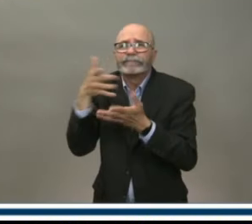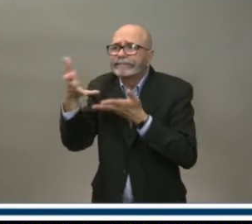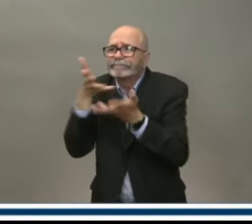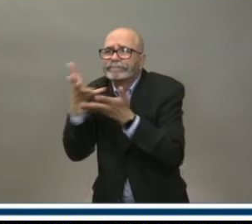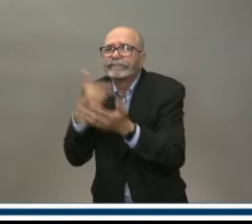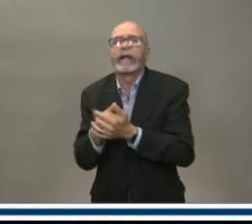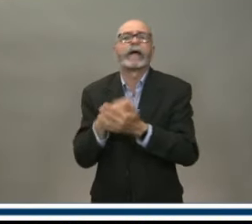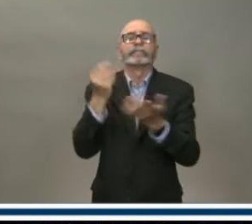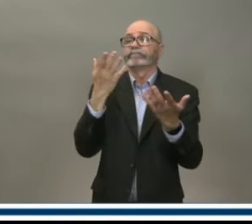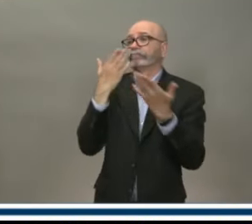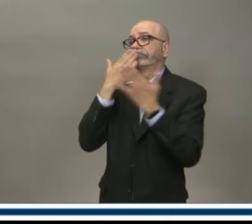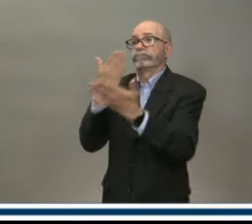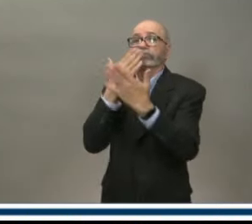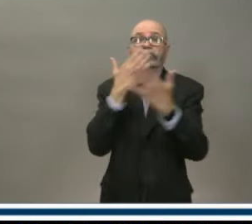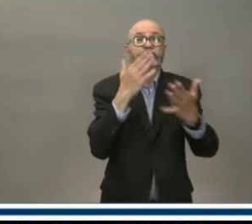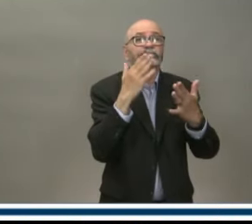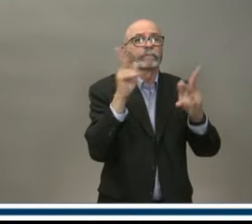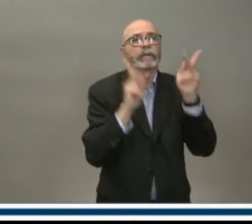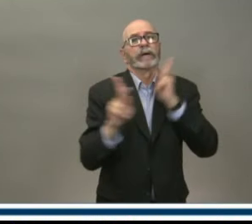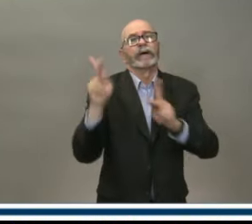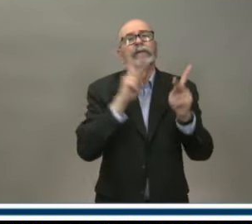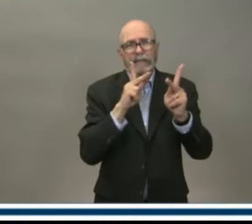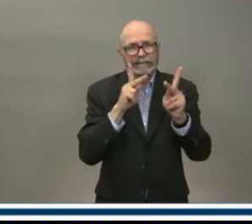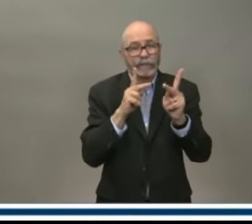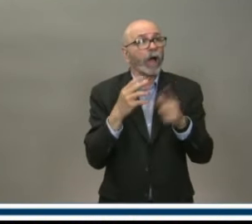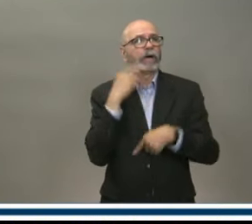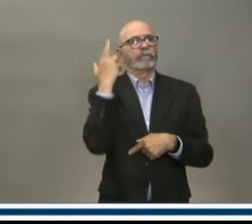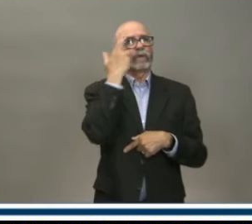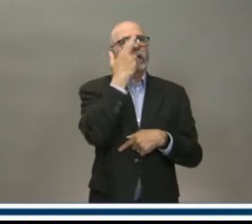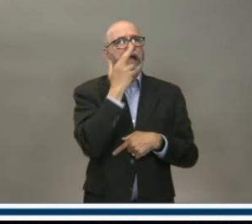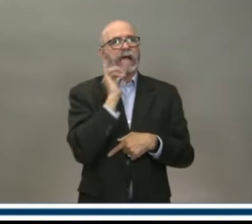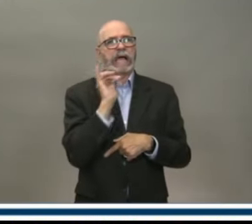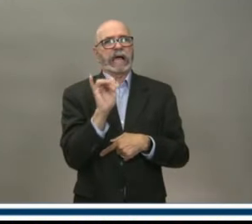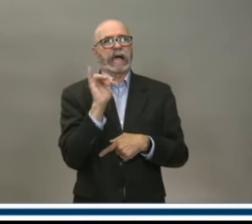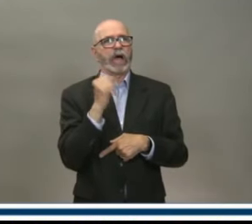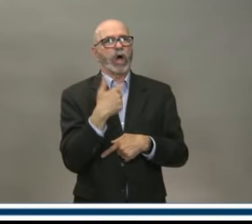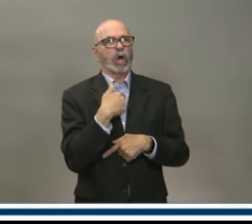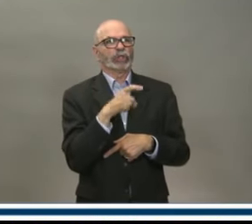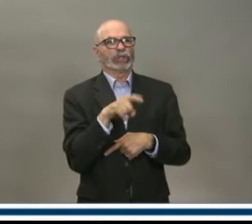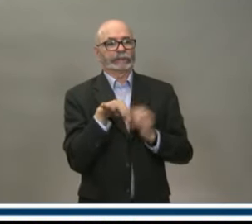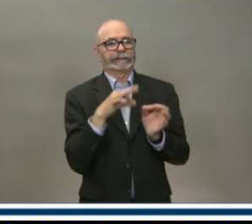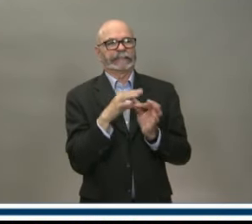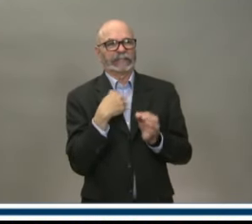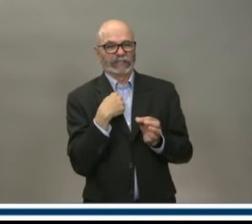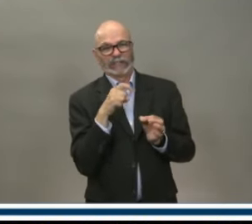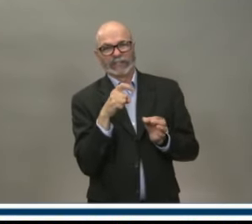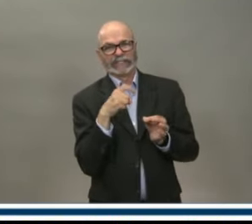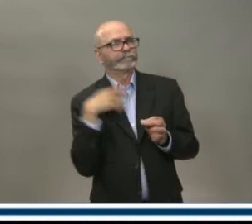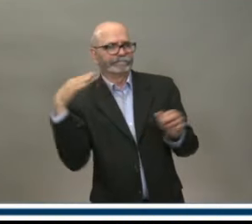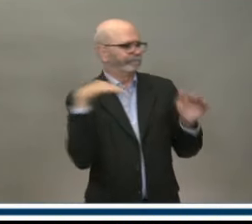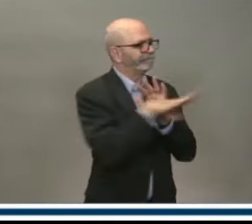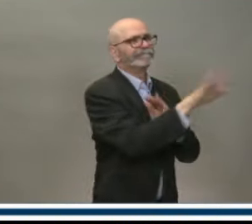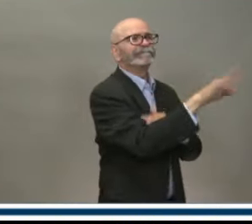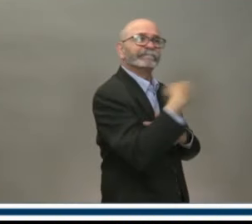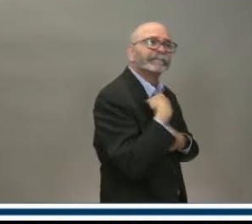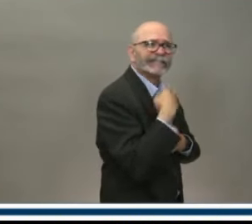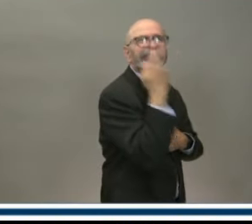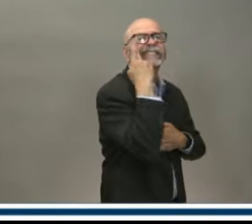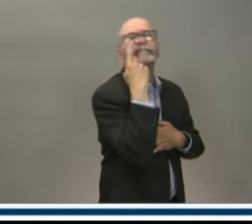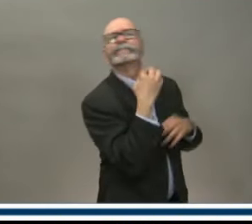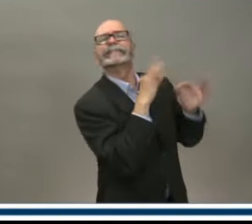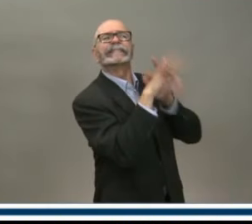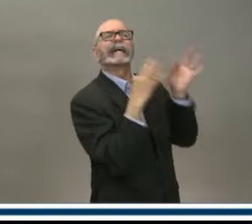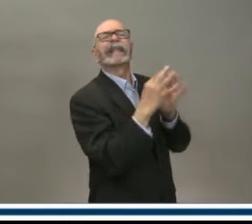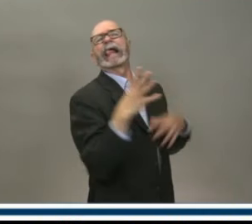for recognizing the need when they for COVID testing and coming forward as appropriate. And I want to remind Nova Scotians that